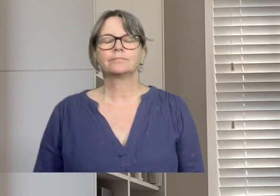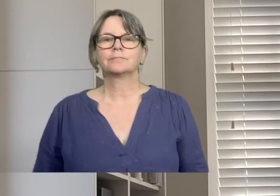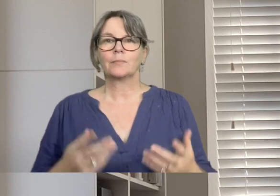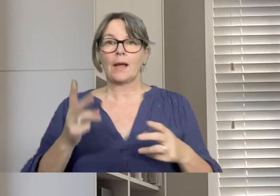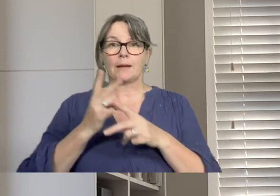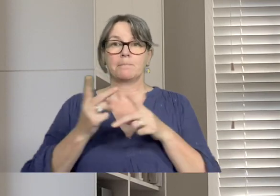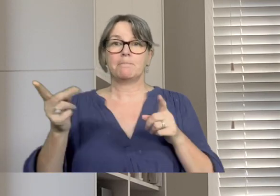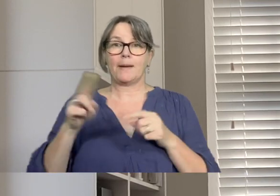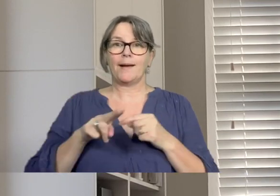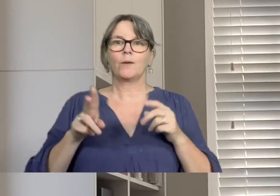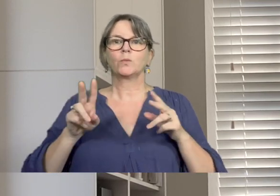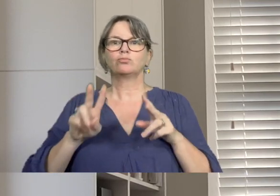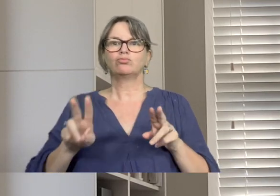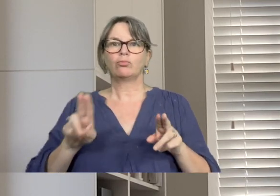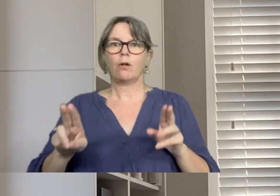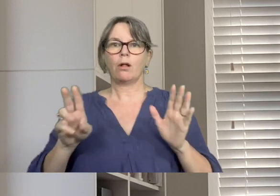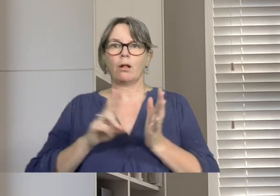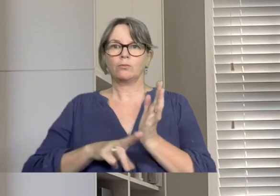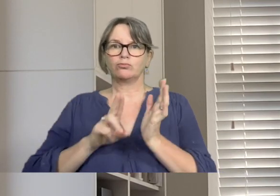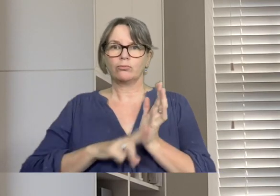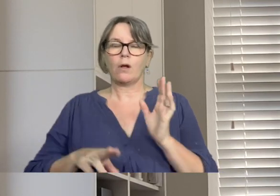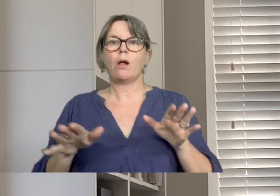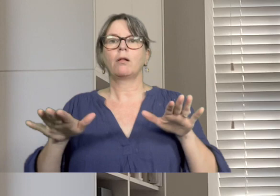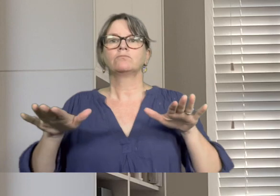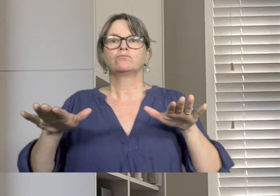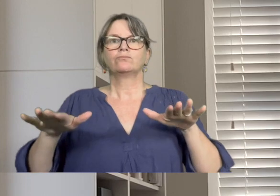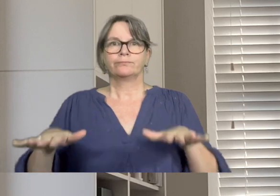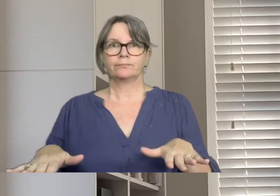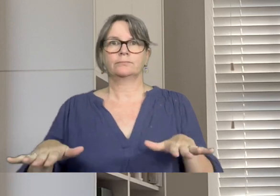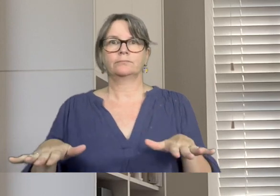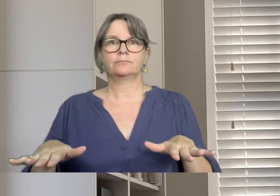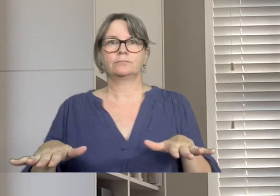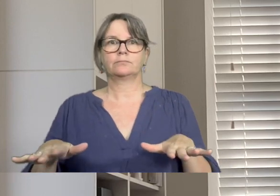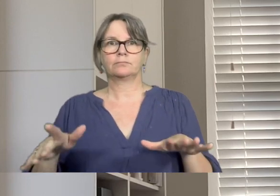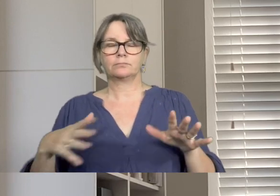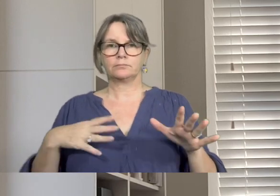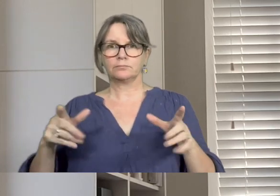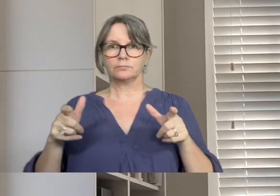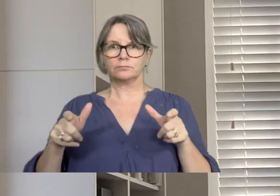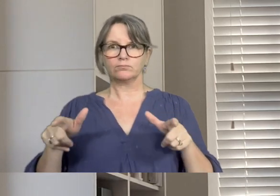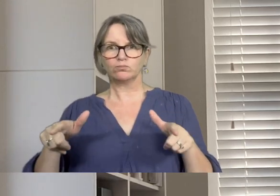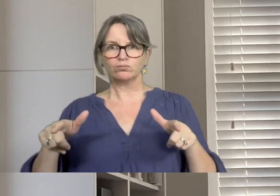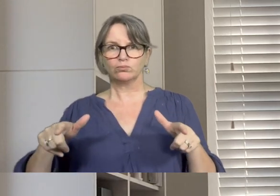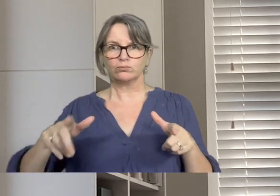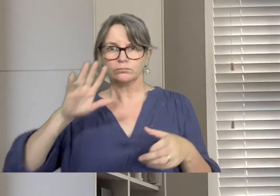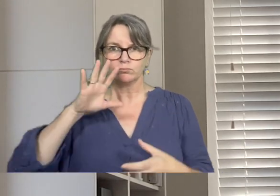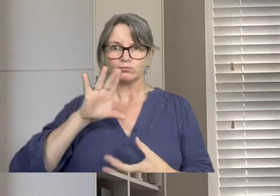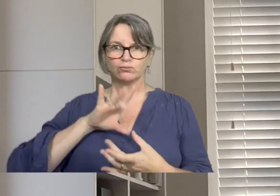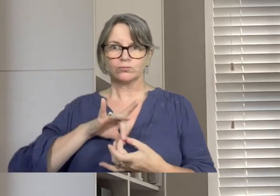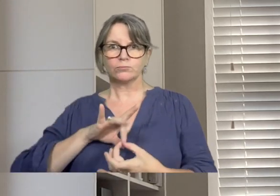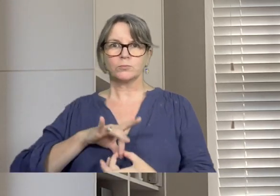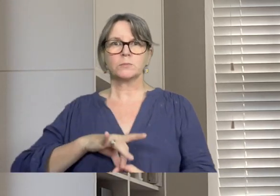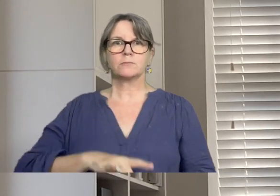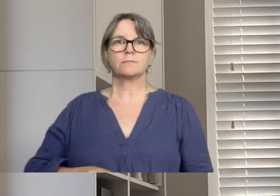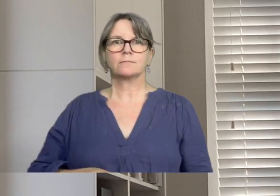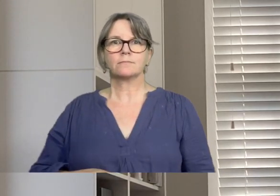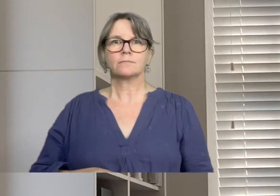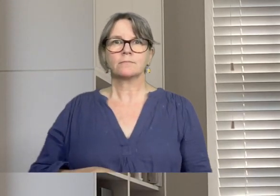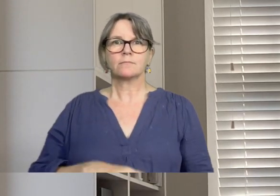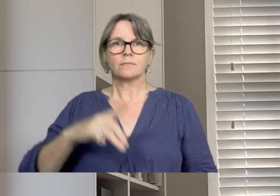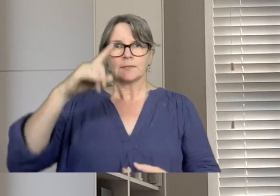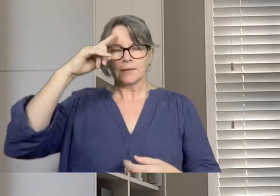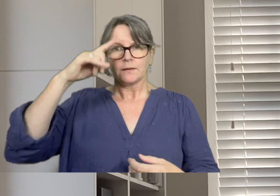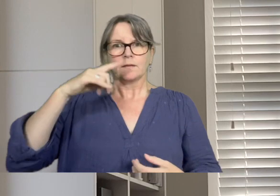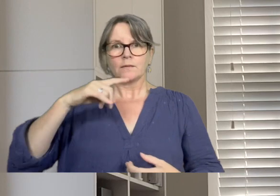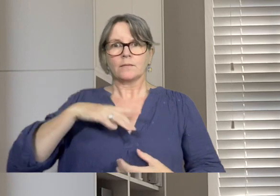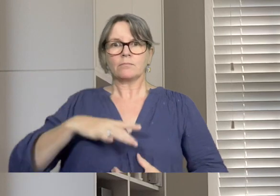as I bring my knees together, I always want to tip. For some reason, I want to lift my tail. So just check in with what it is that your body might naturally want to do, and then